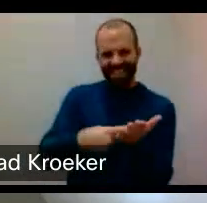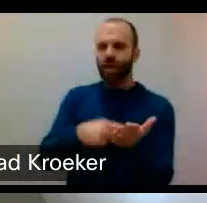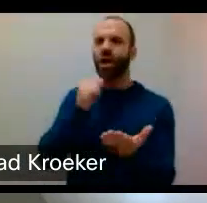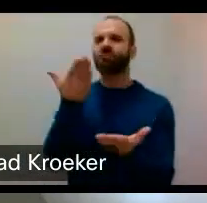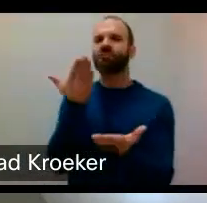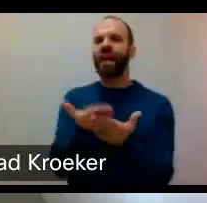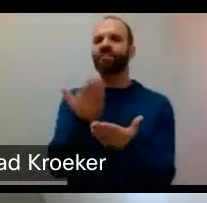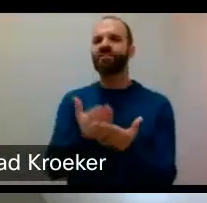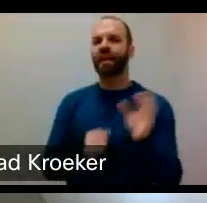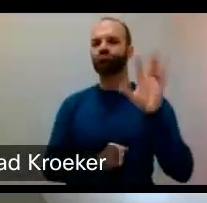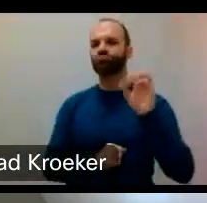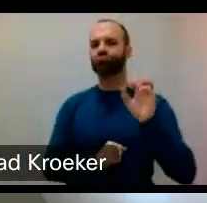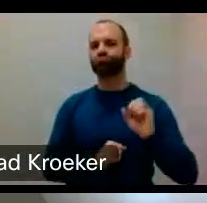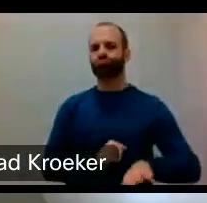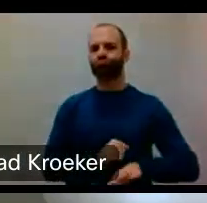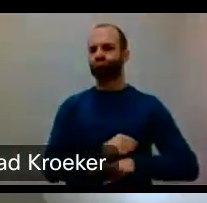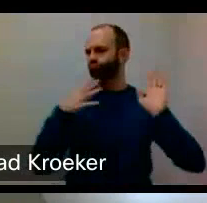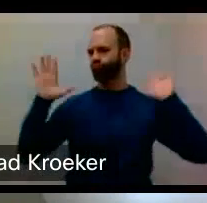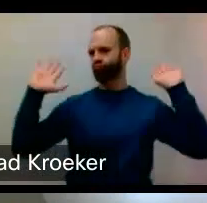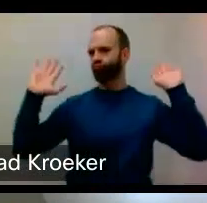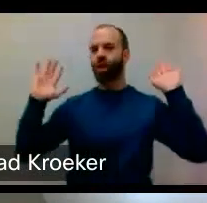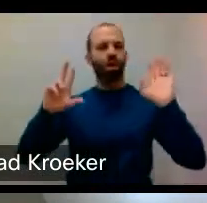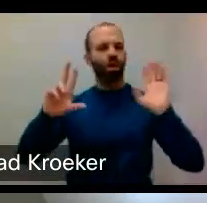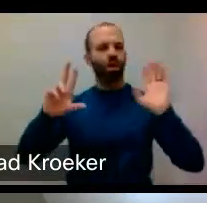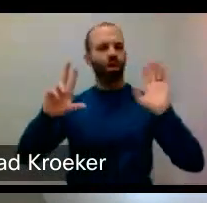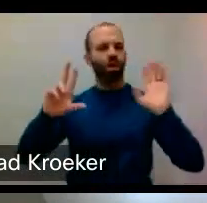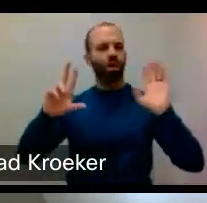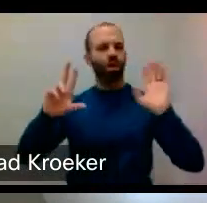not much of a discussion. A discussion involves